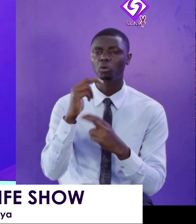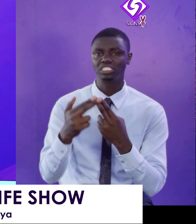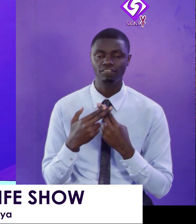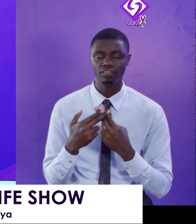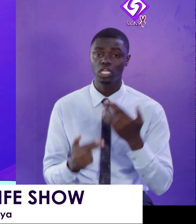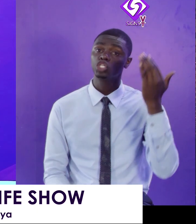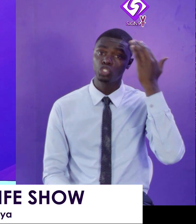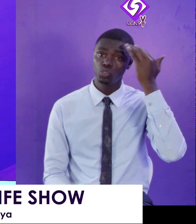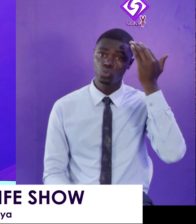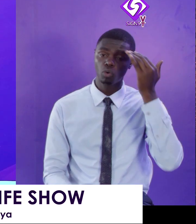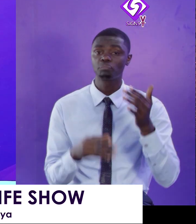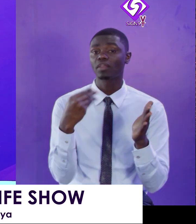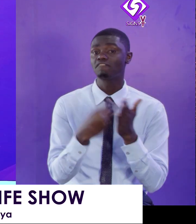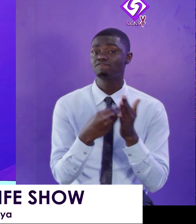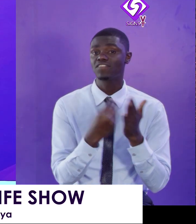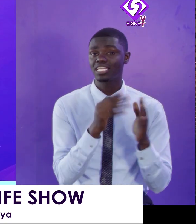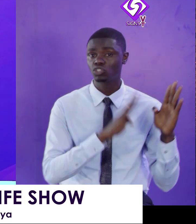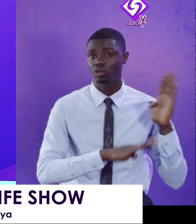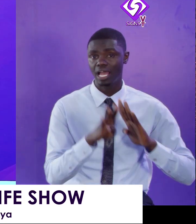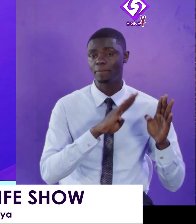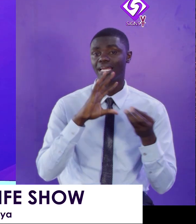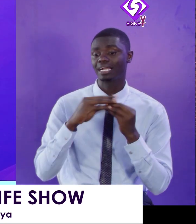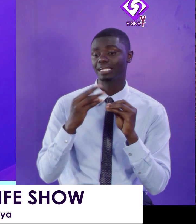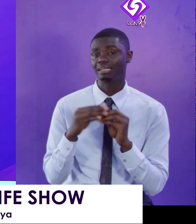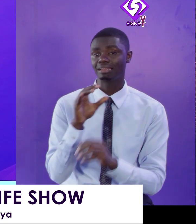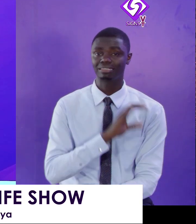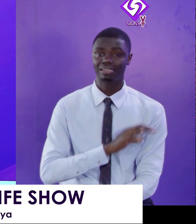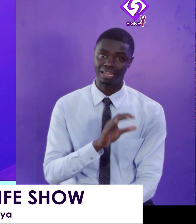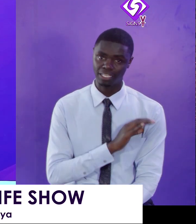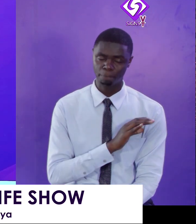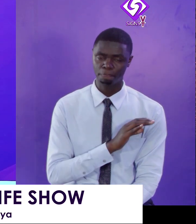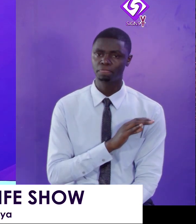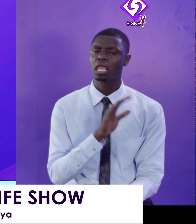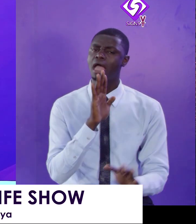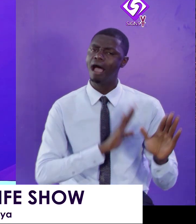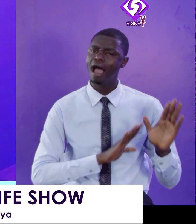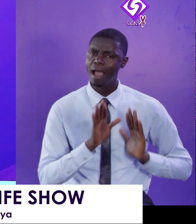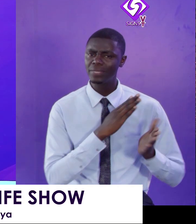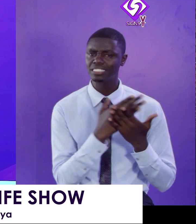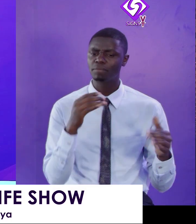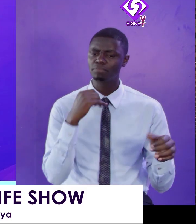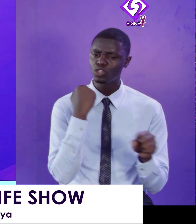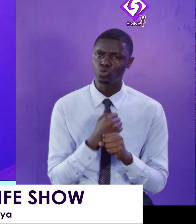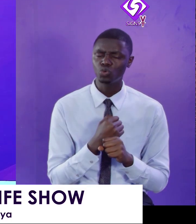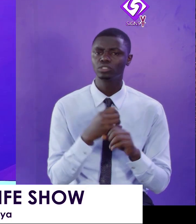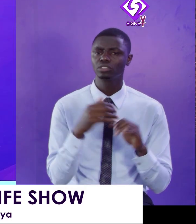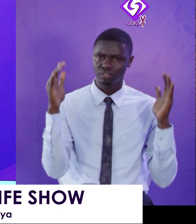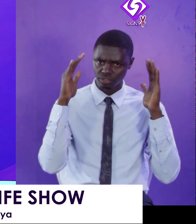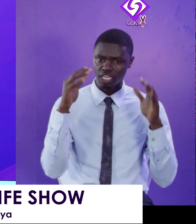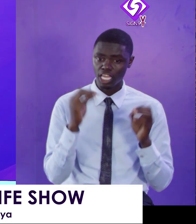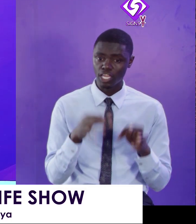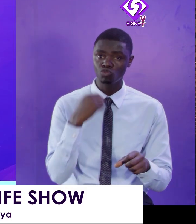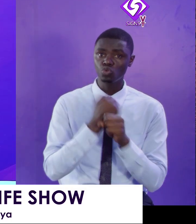that financial habits create character? Because a habit is something you do deliberately. If you do it